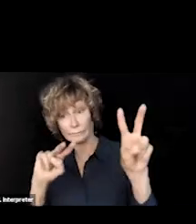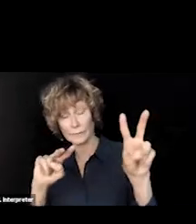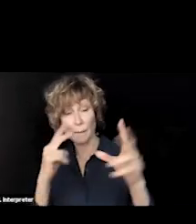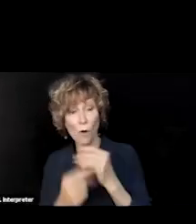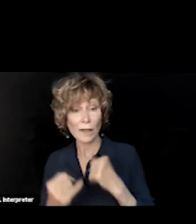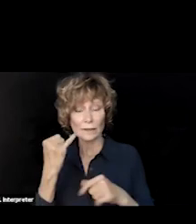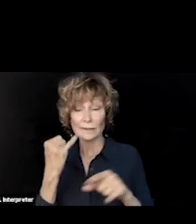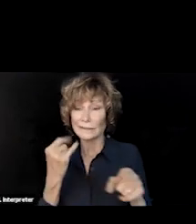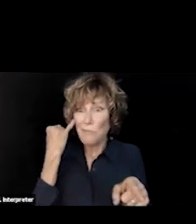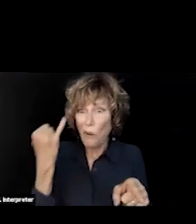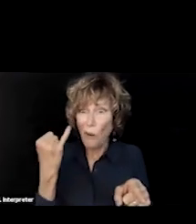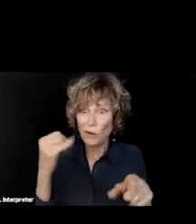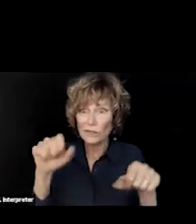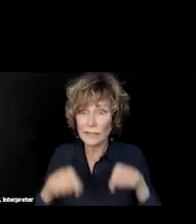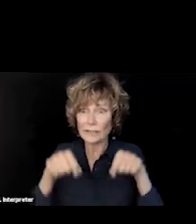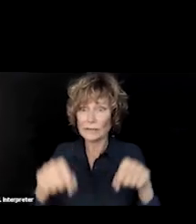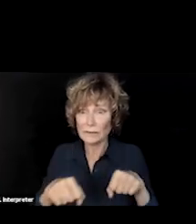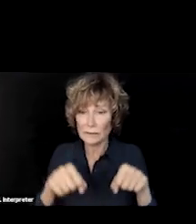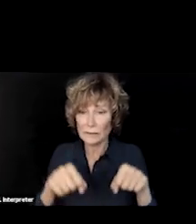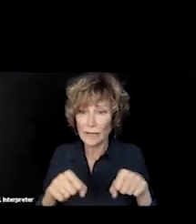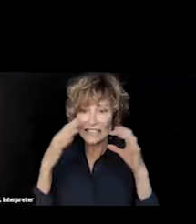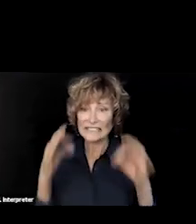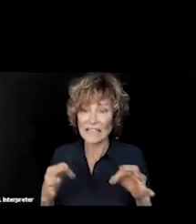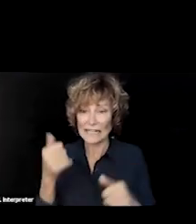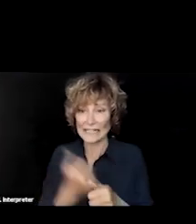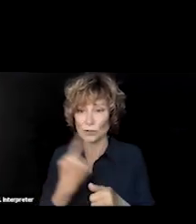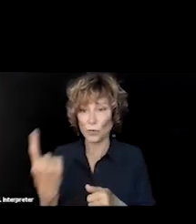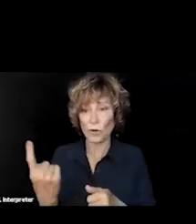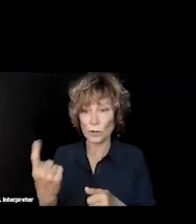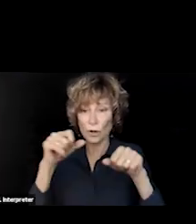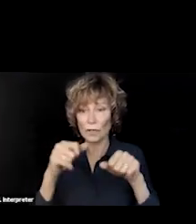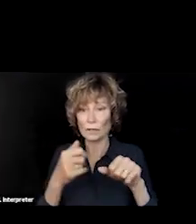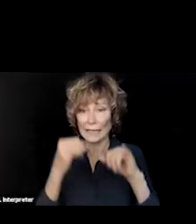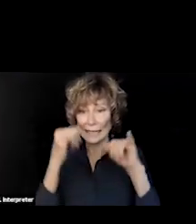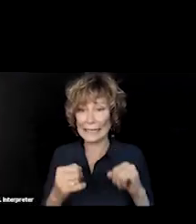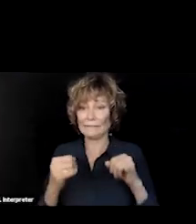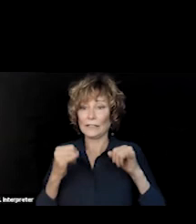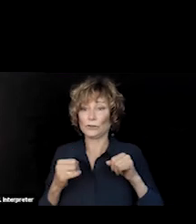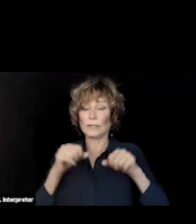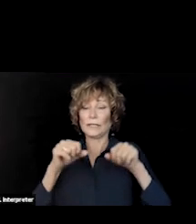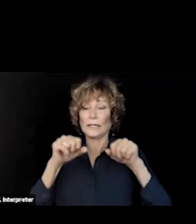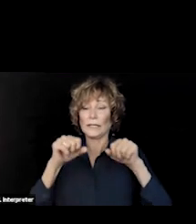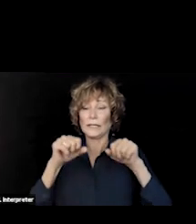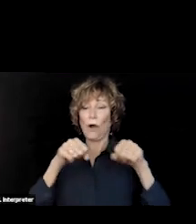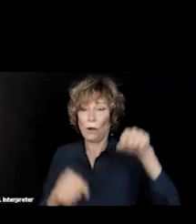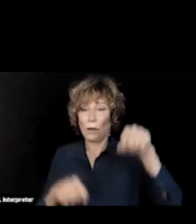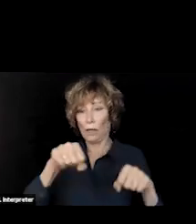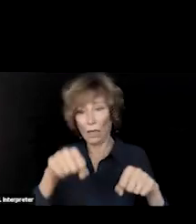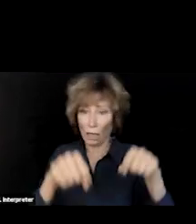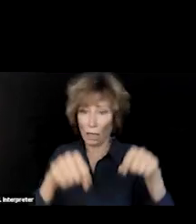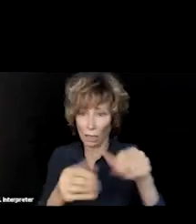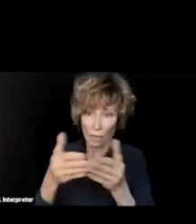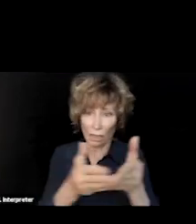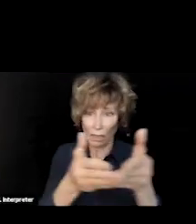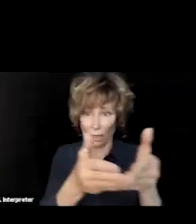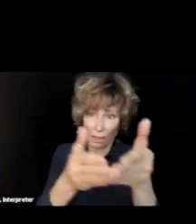women on this team chose to row in her own way? If they need to somehow develop a system, that doesn't mean they all have to have the